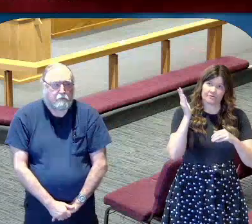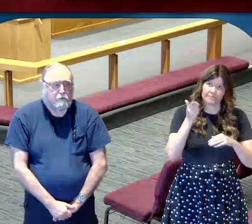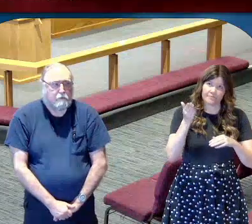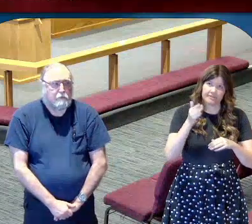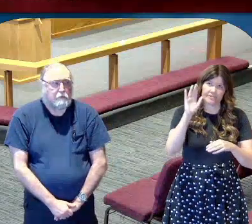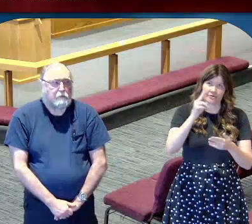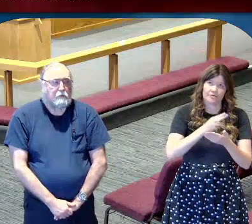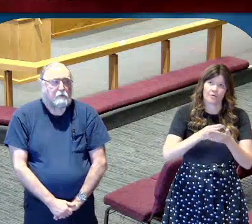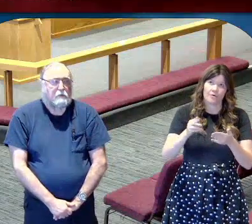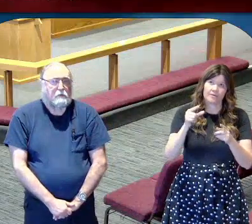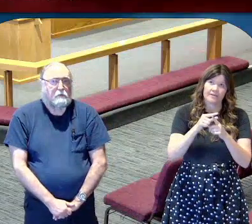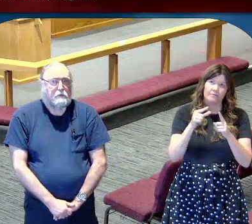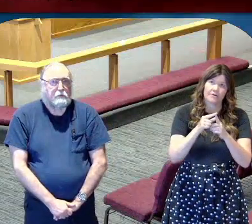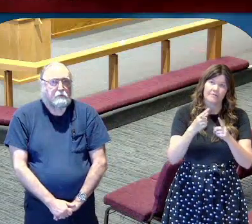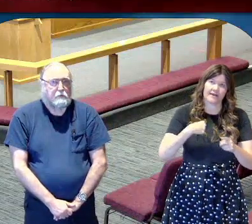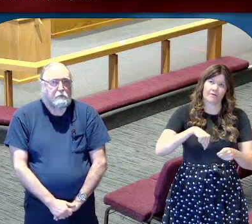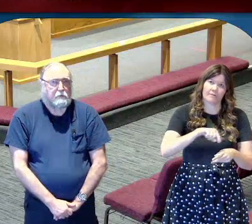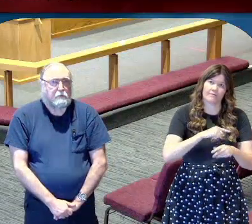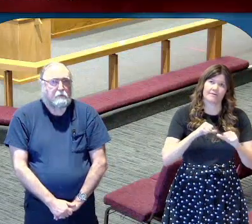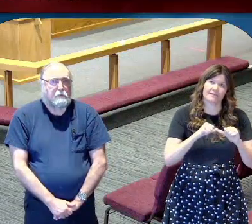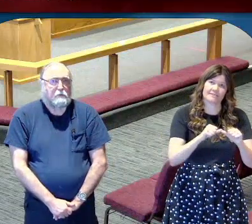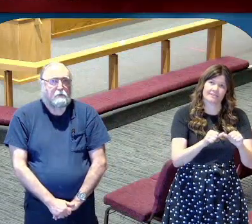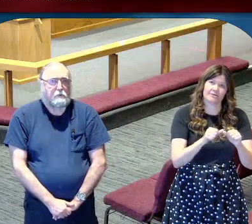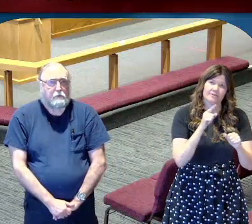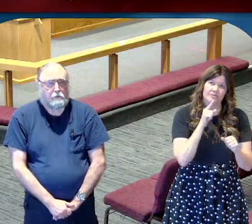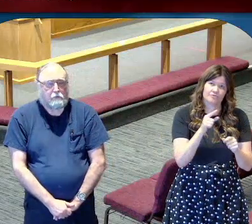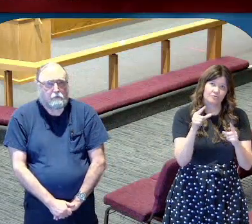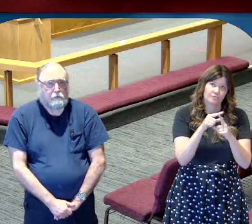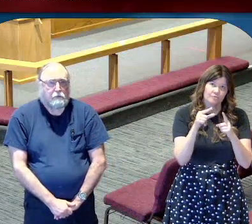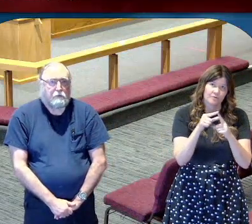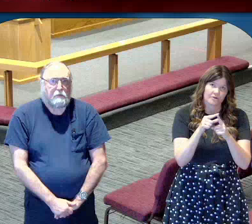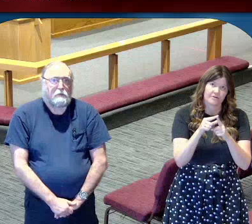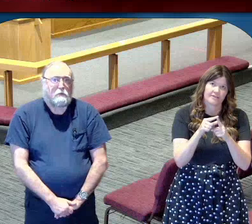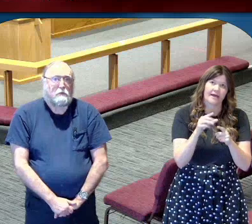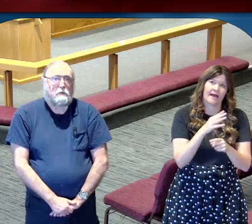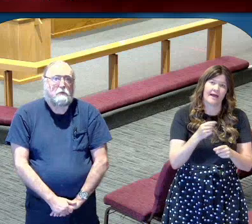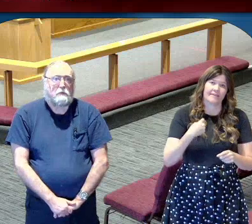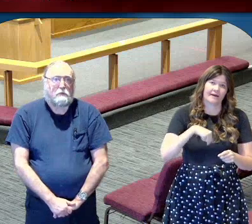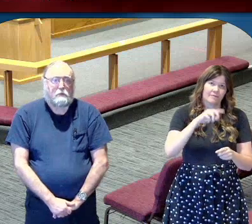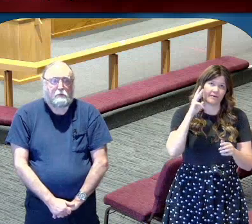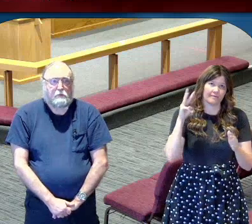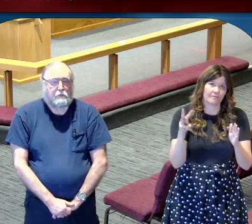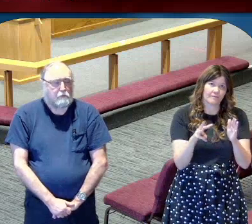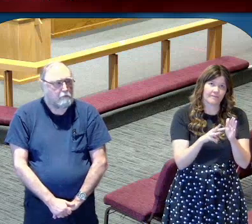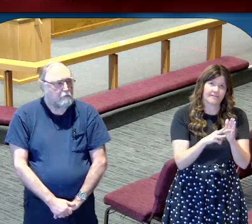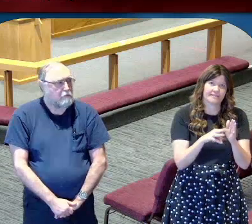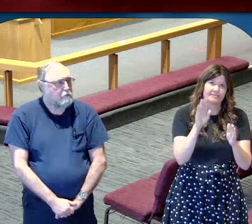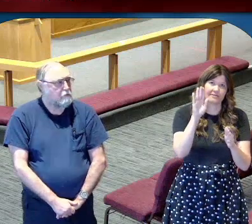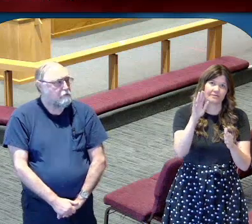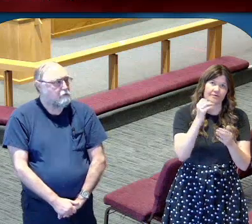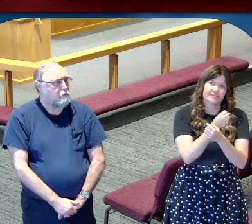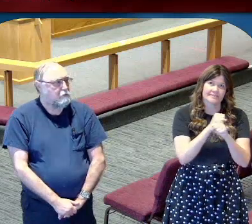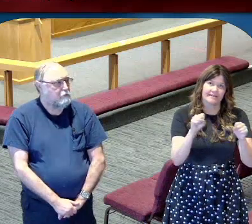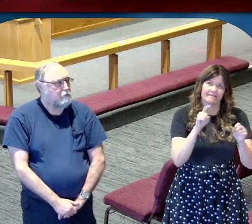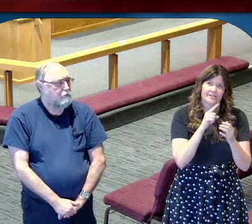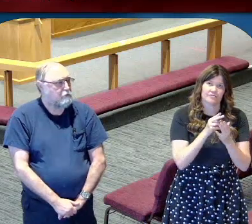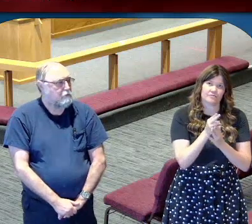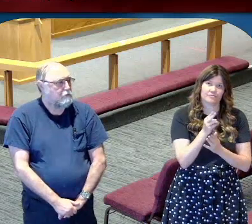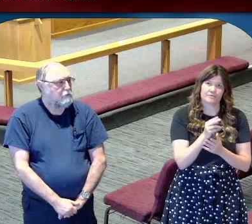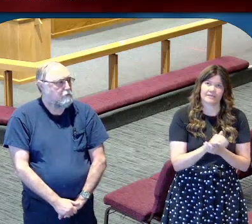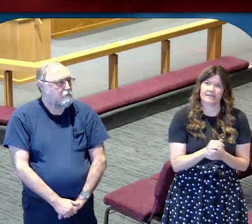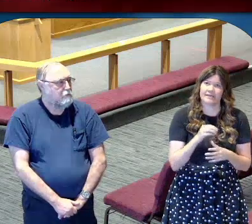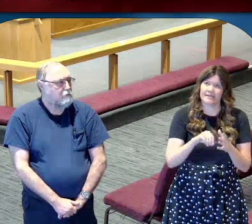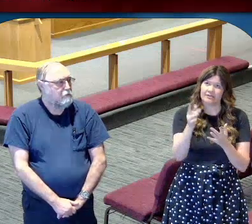be preserved in the pure doctrine of your saving word and that we would bear witness to your saving truth. Lord, in your mercy,